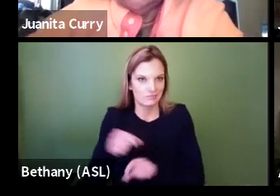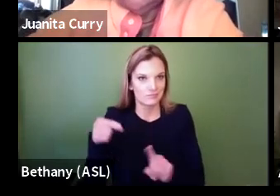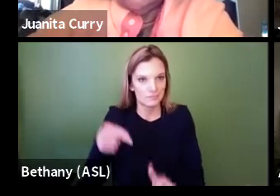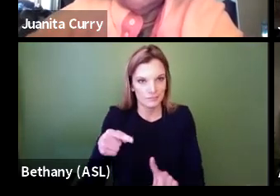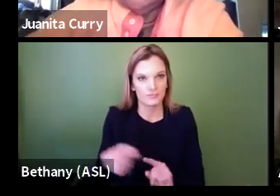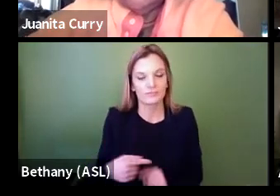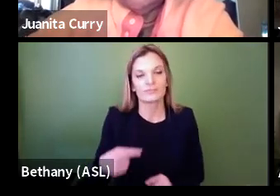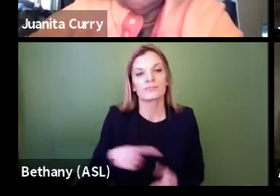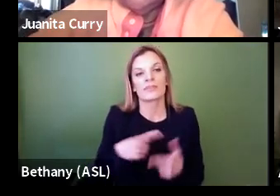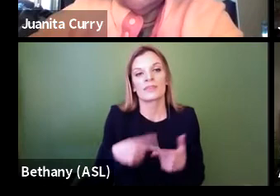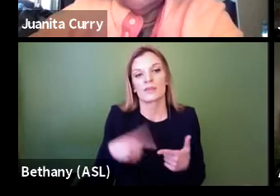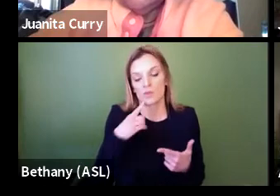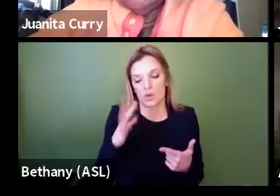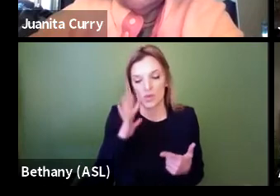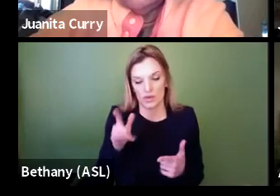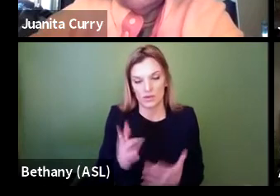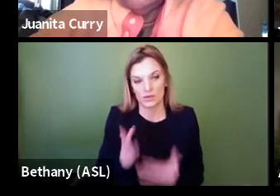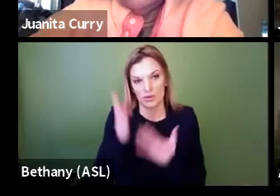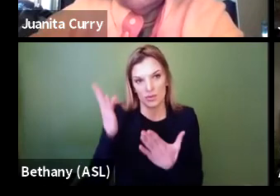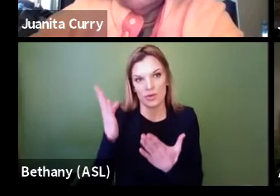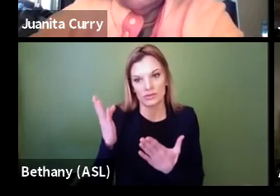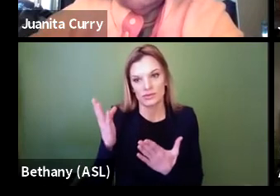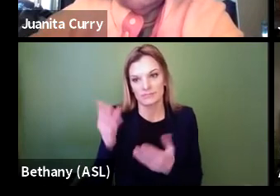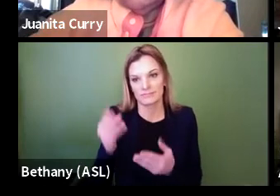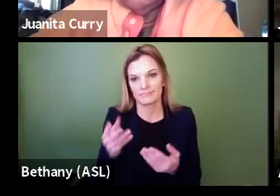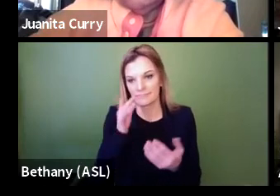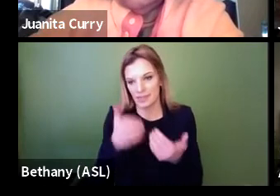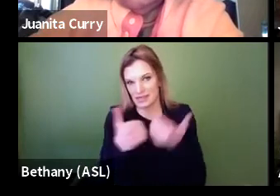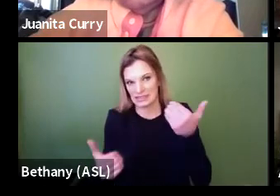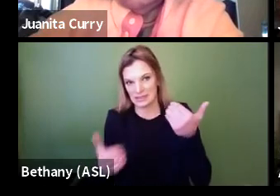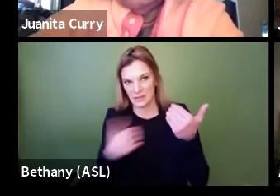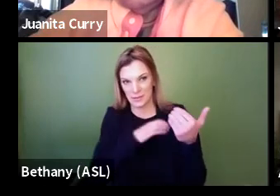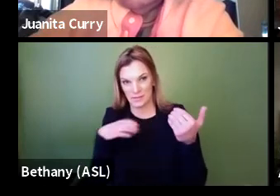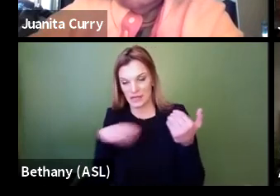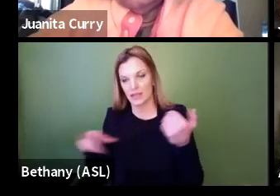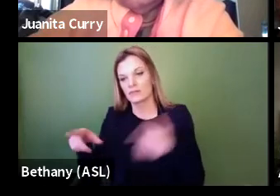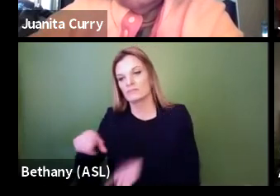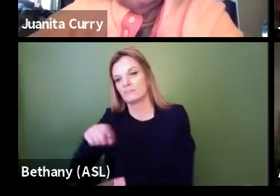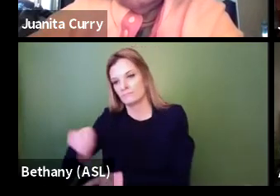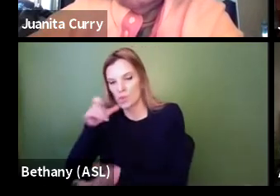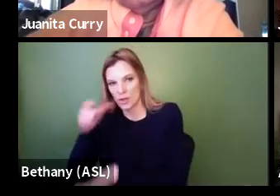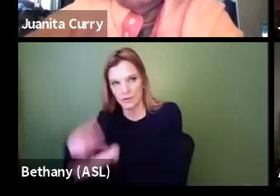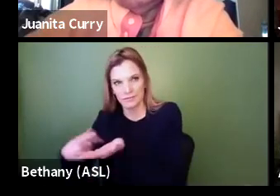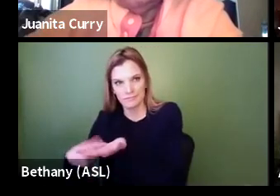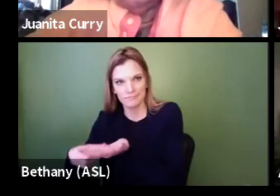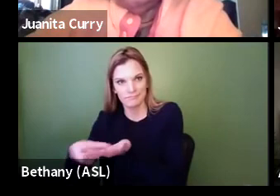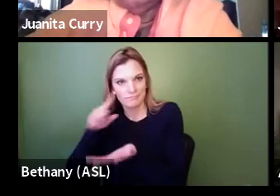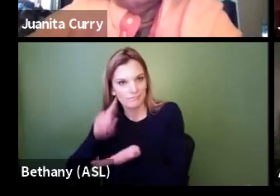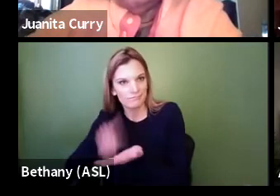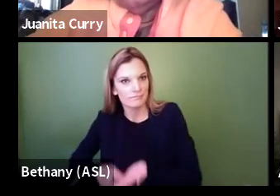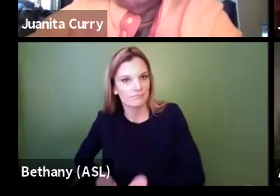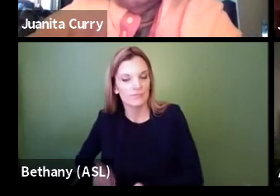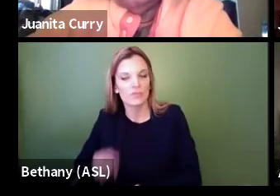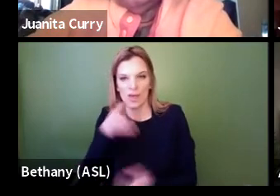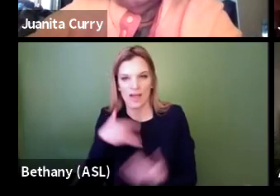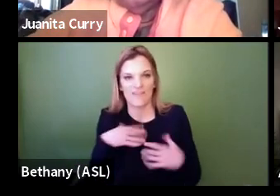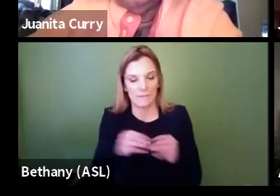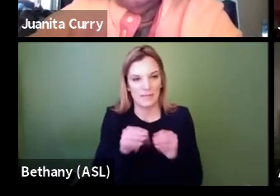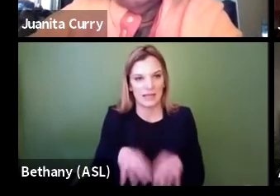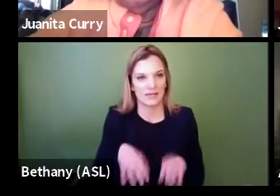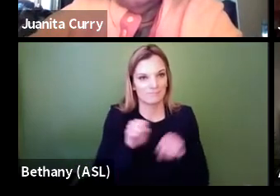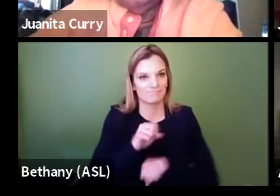we will get these proposals to the subcommittee to review on their own time, and we will have a meeting scheduled.